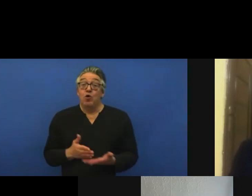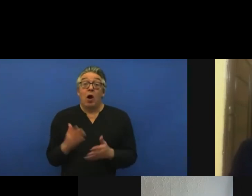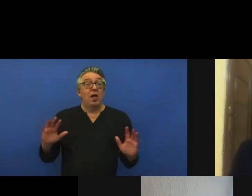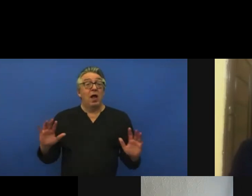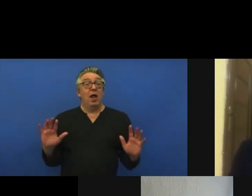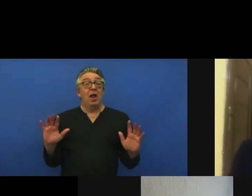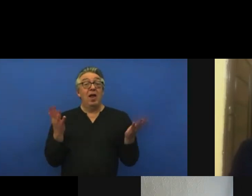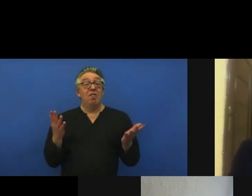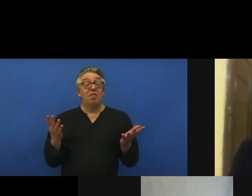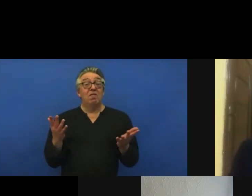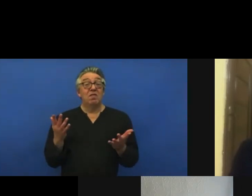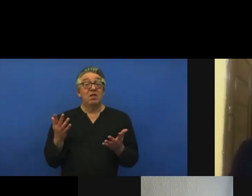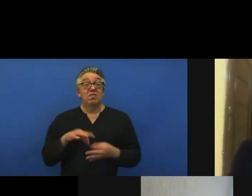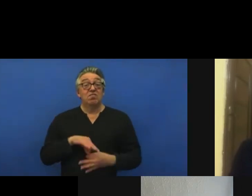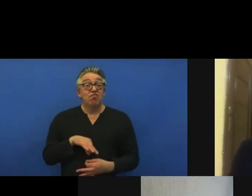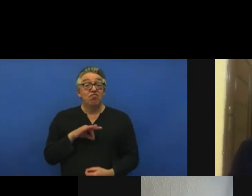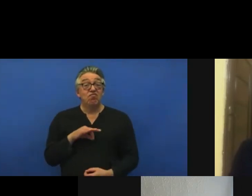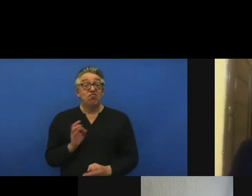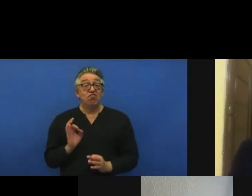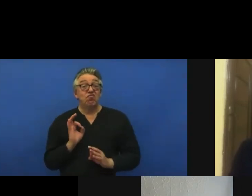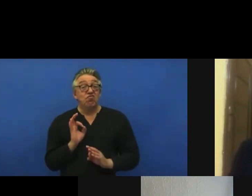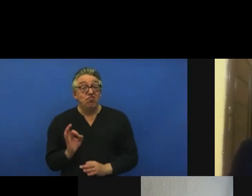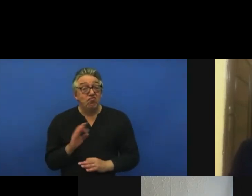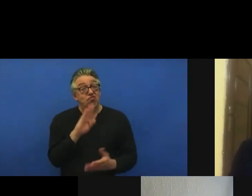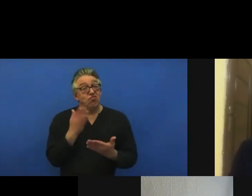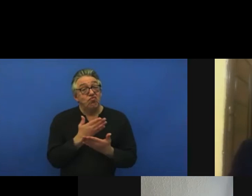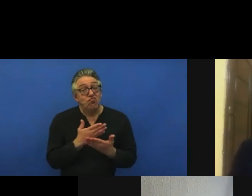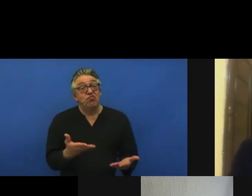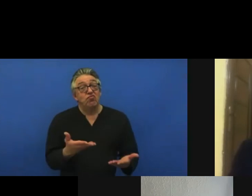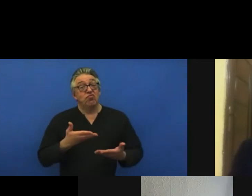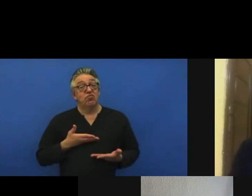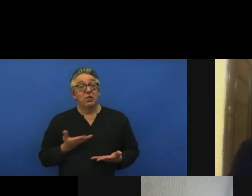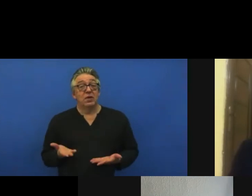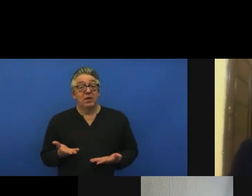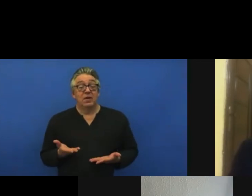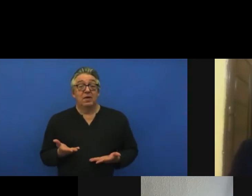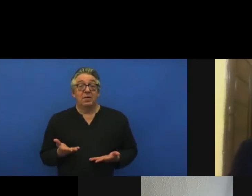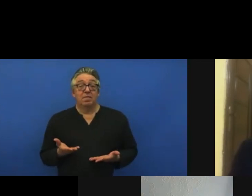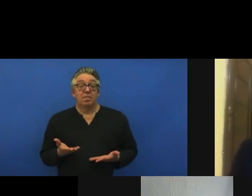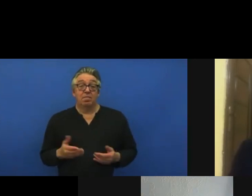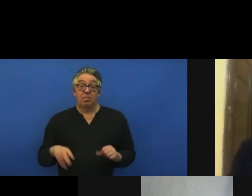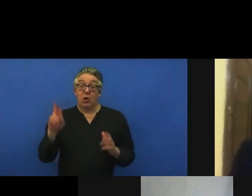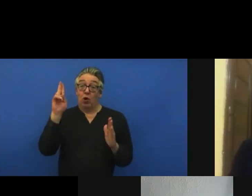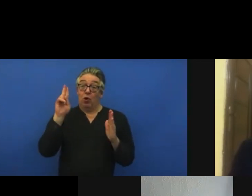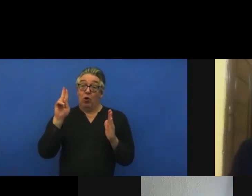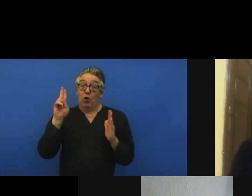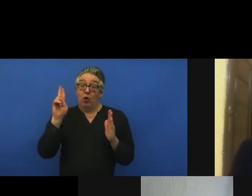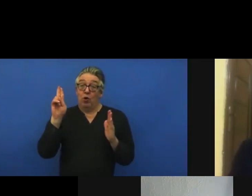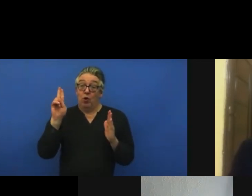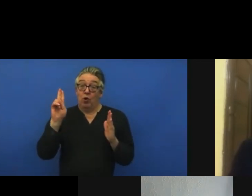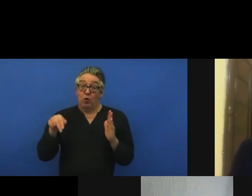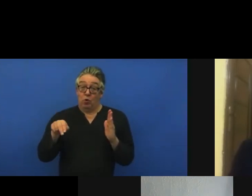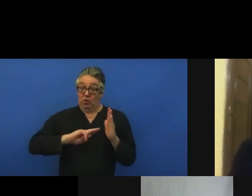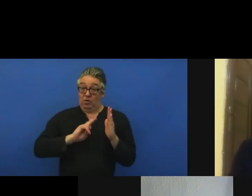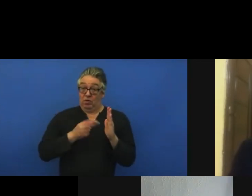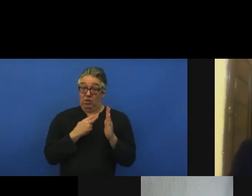And I would like to recall the importance of the CRPD. that talks specifically in Article 17 on